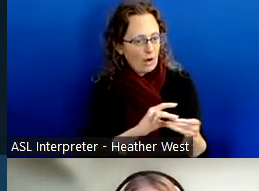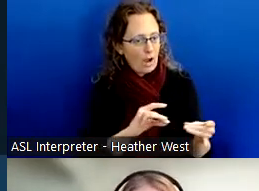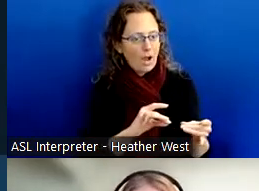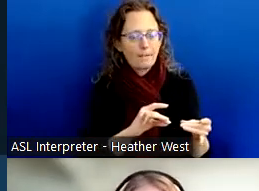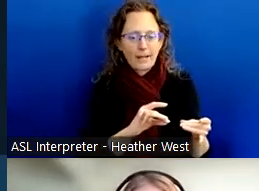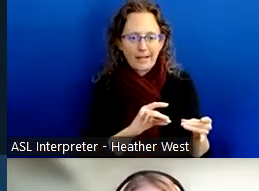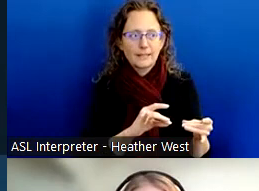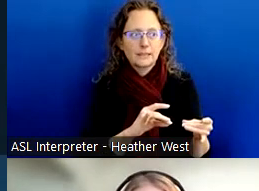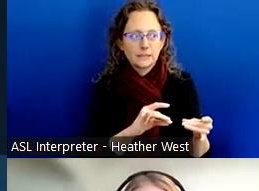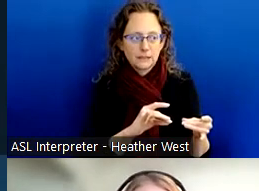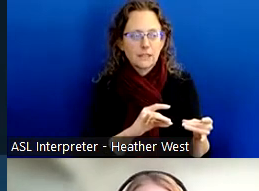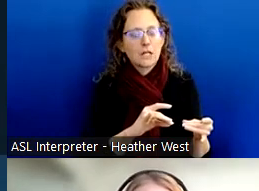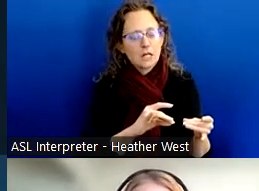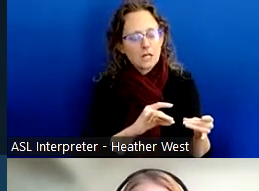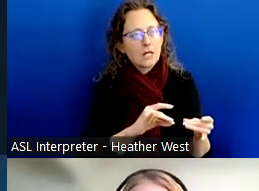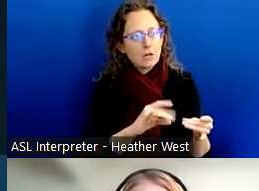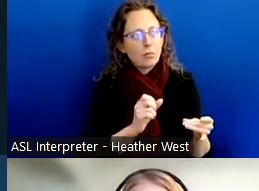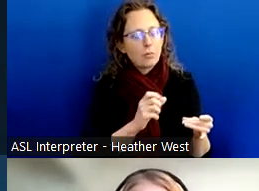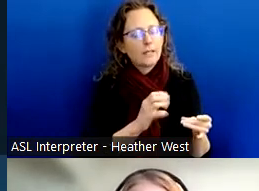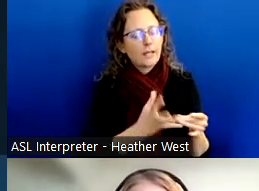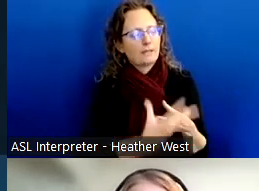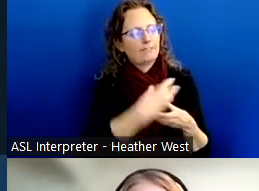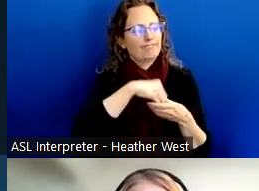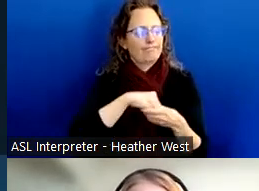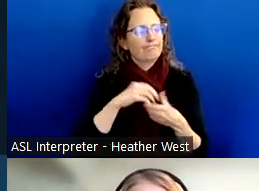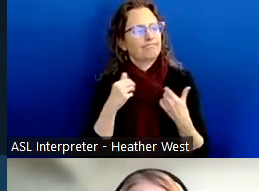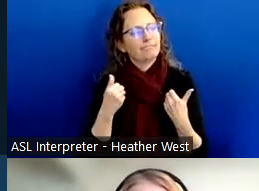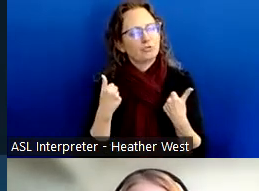and attempt to provide something like that.